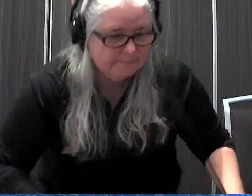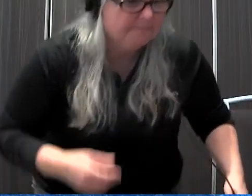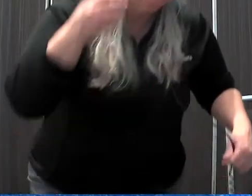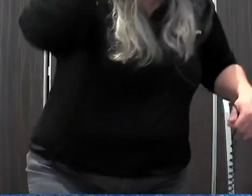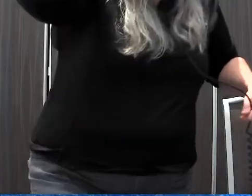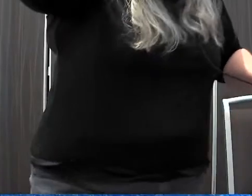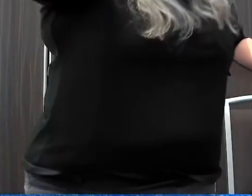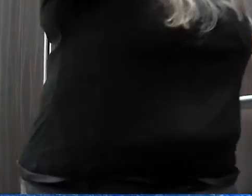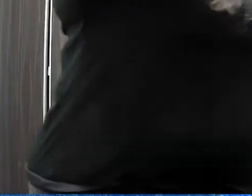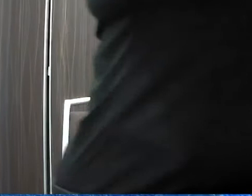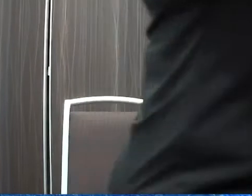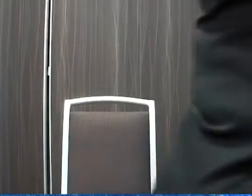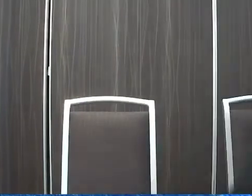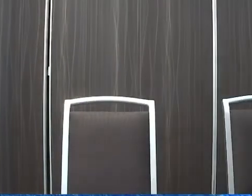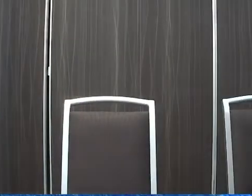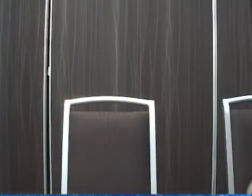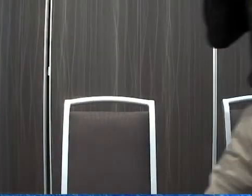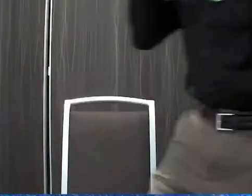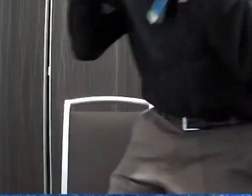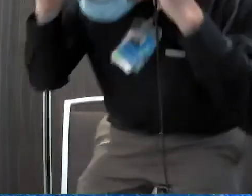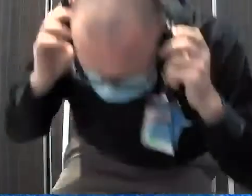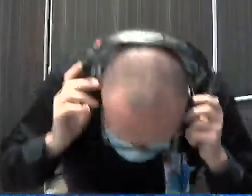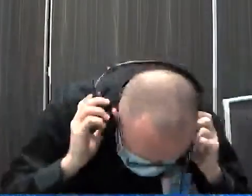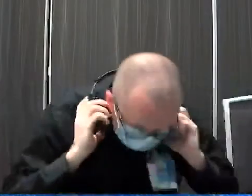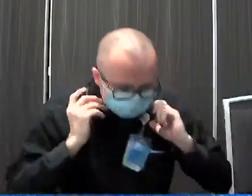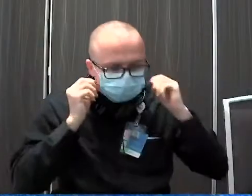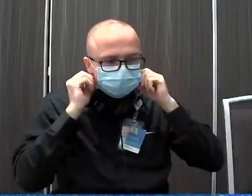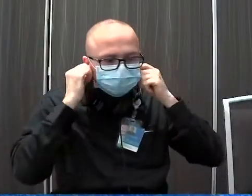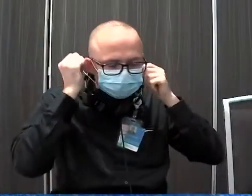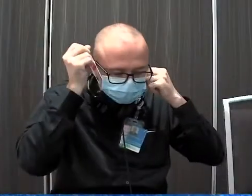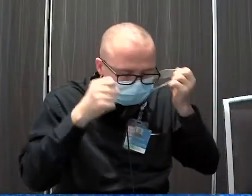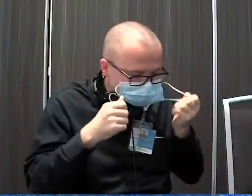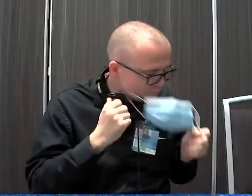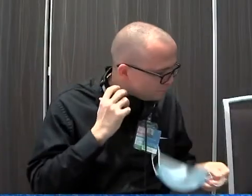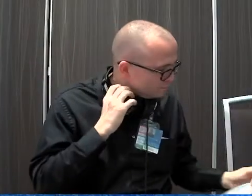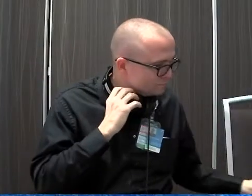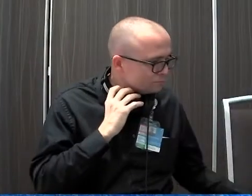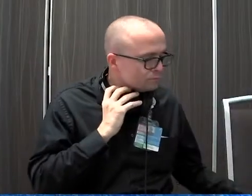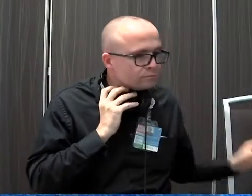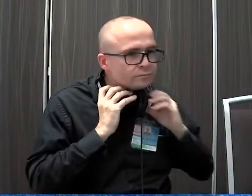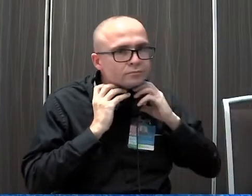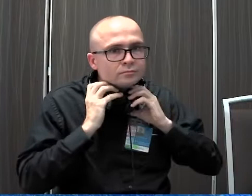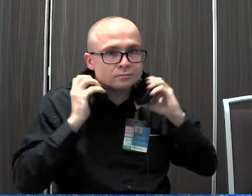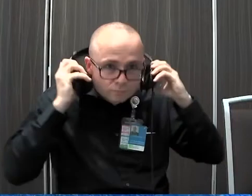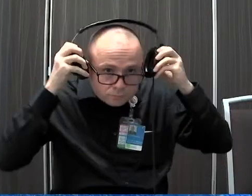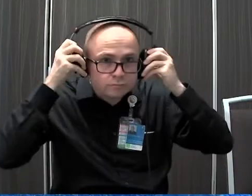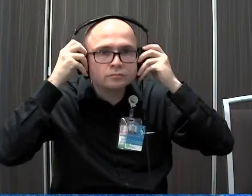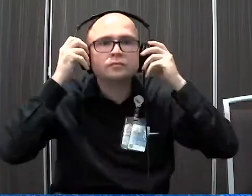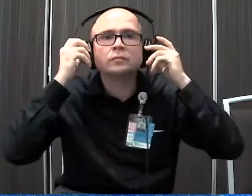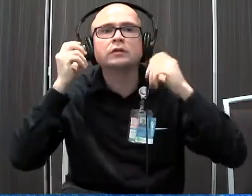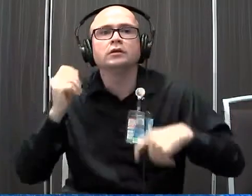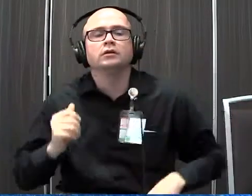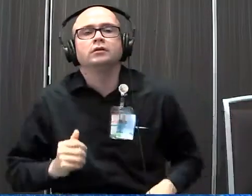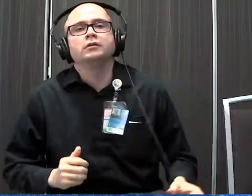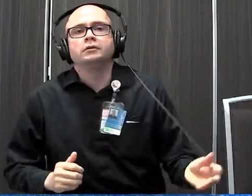And then the developmental domain. So individuals with charge typically have global developmental